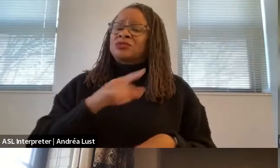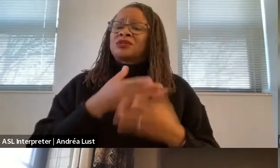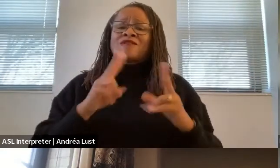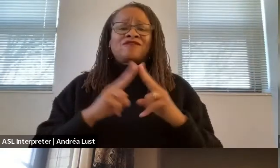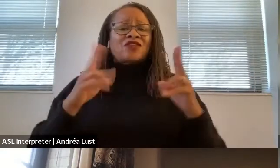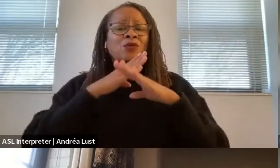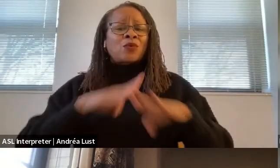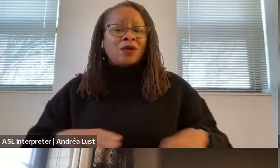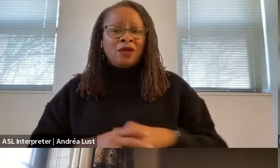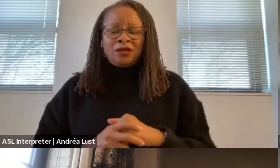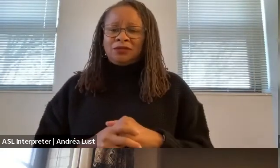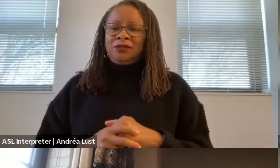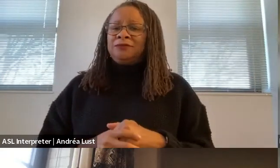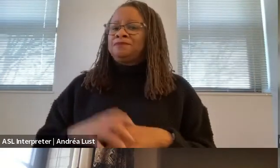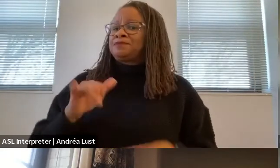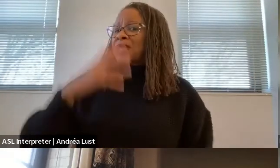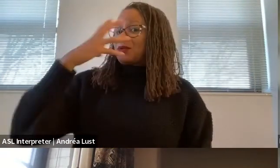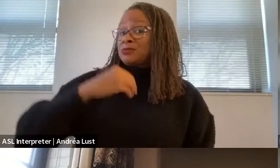which was, you know, so beautiful. So,